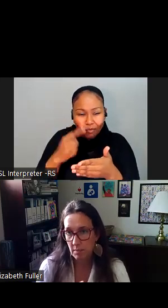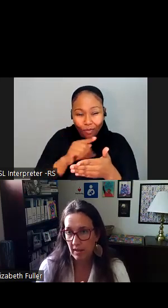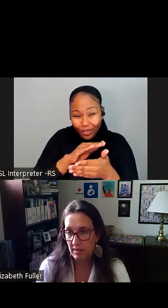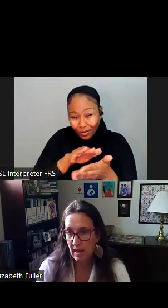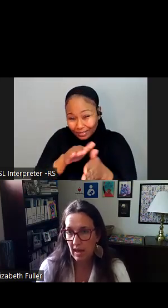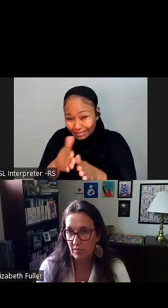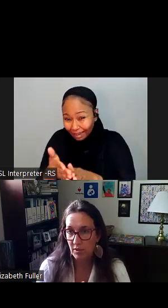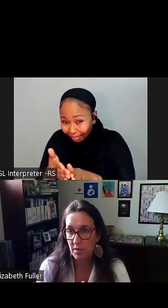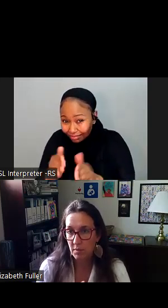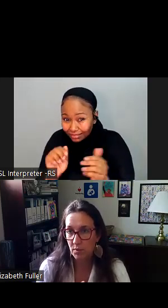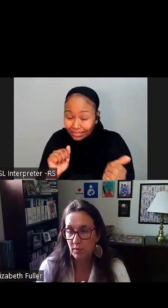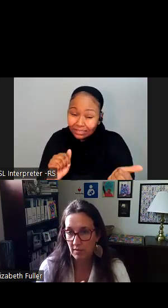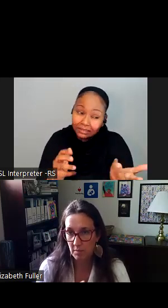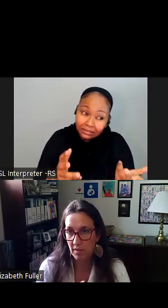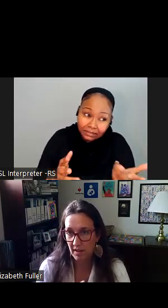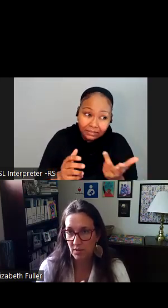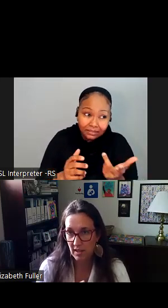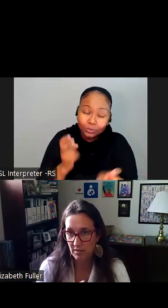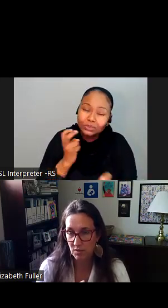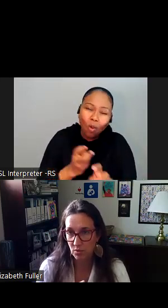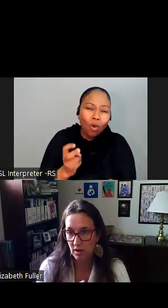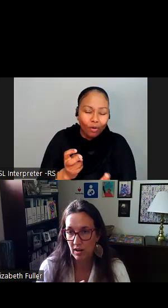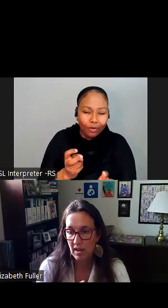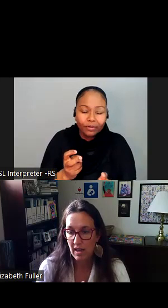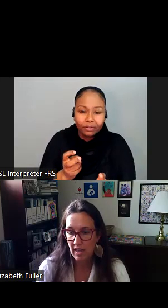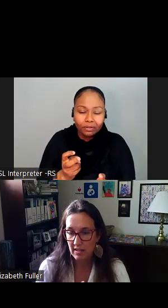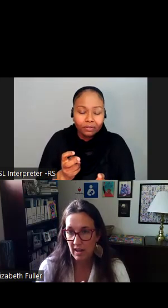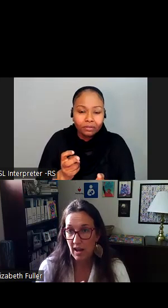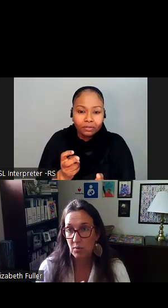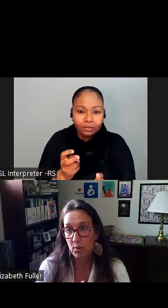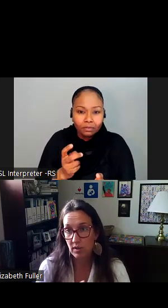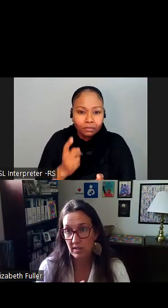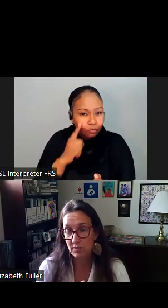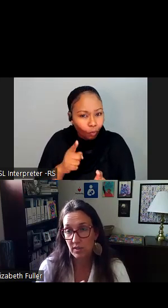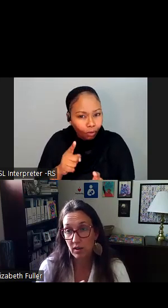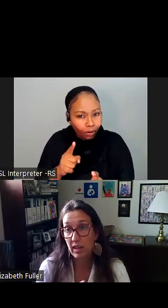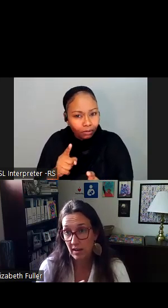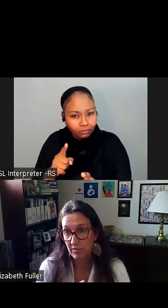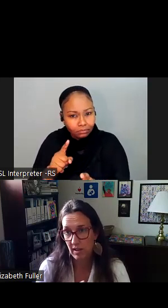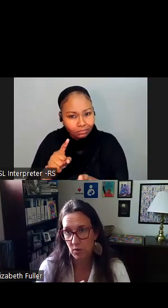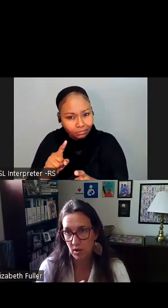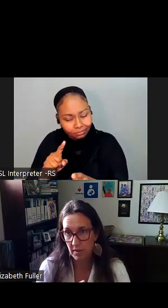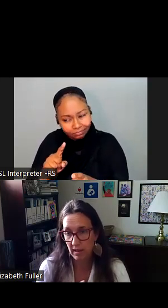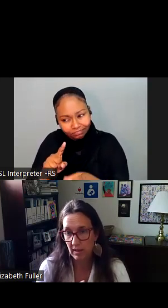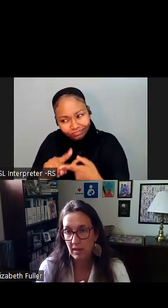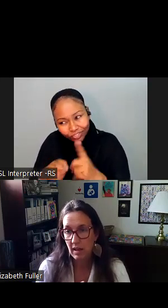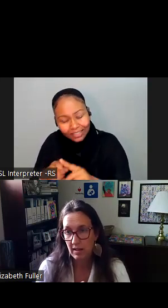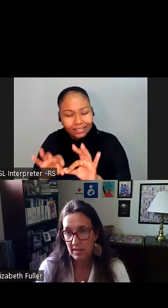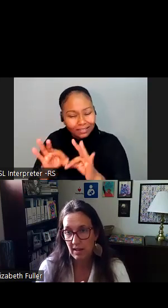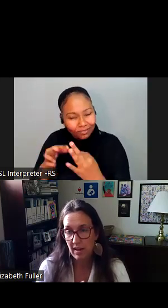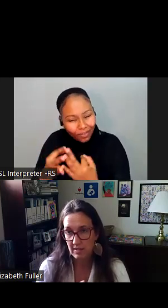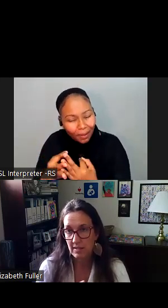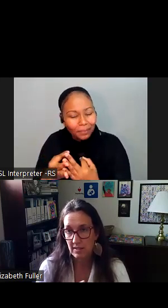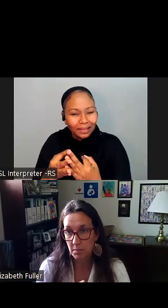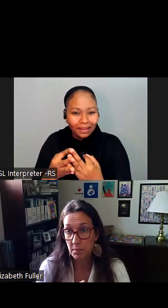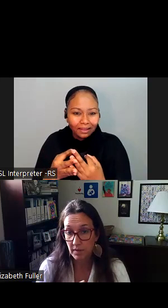the impact that had for the people who loved them on the other side of the door, and how important it is for their life and well-being to